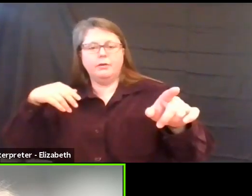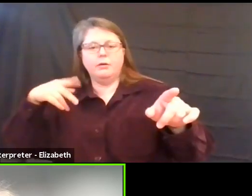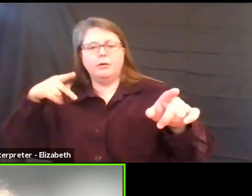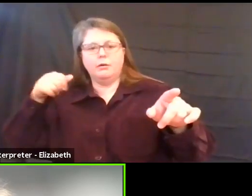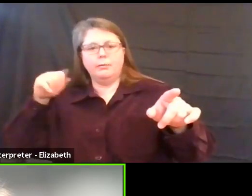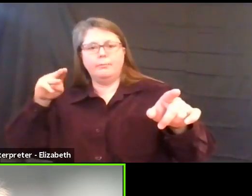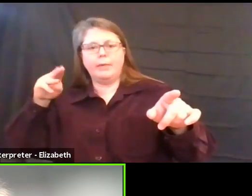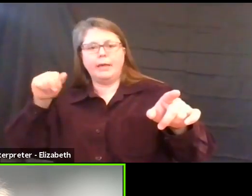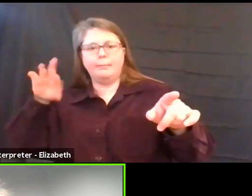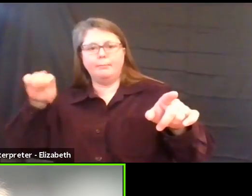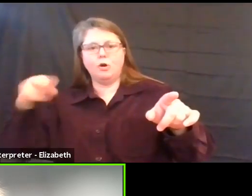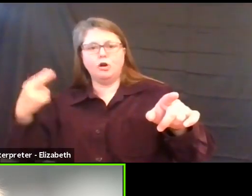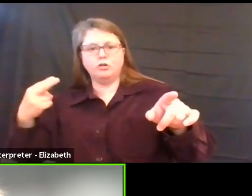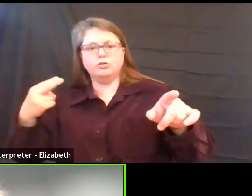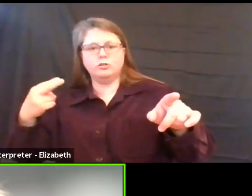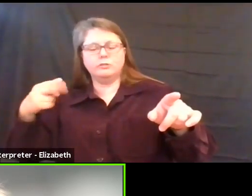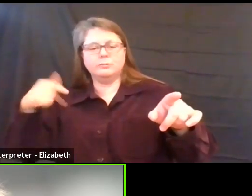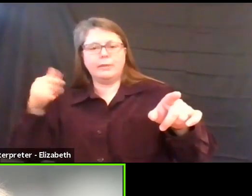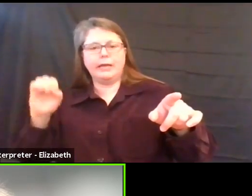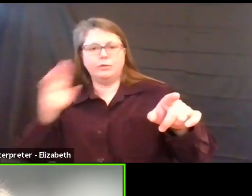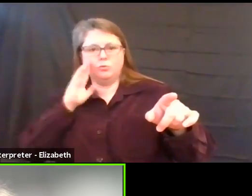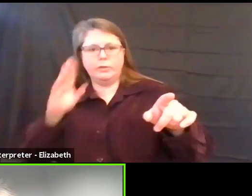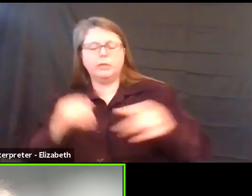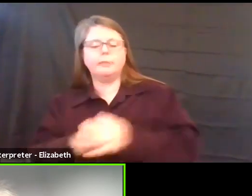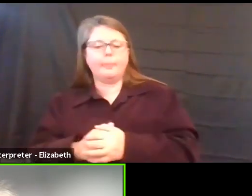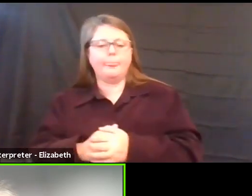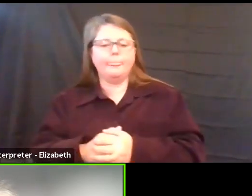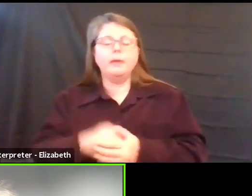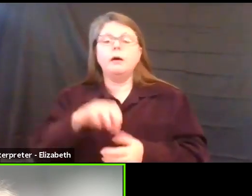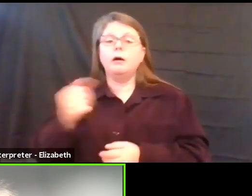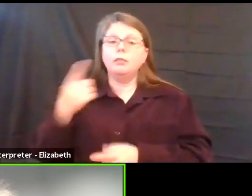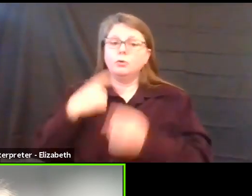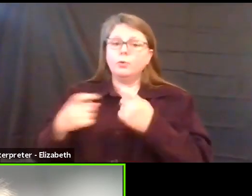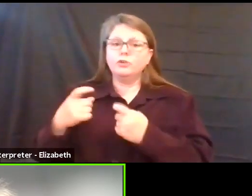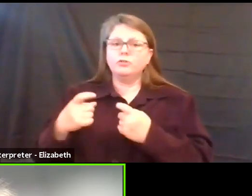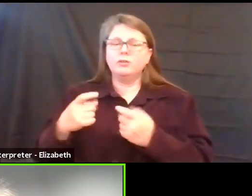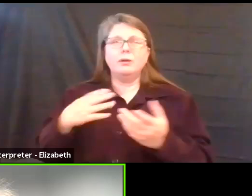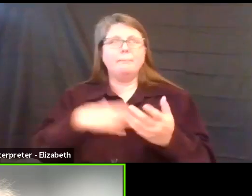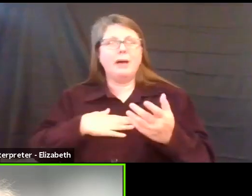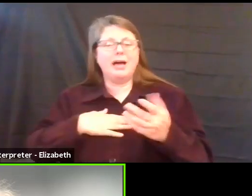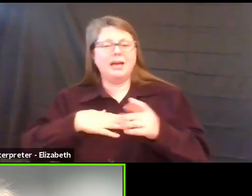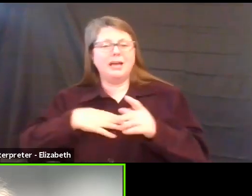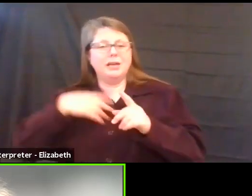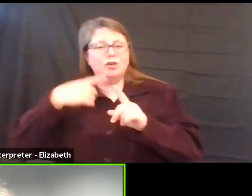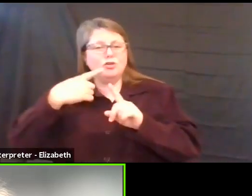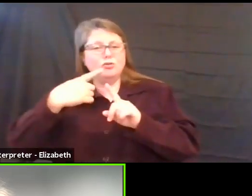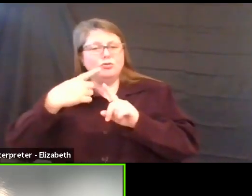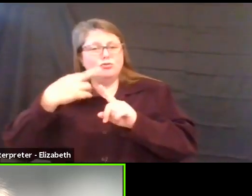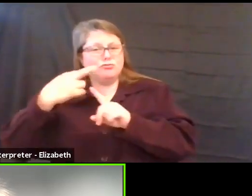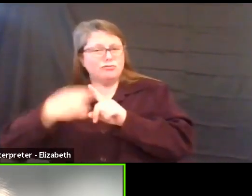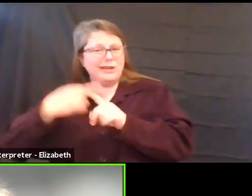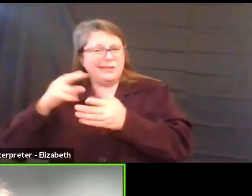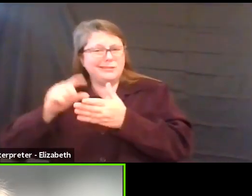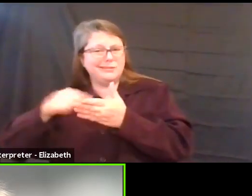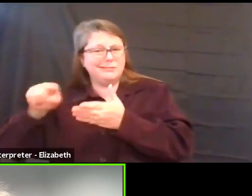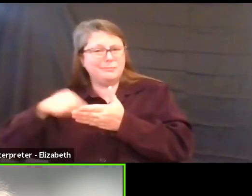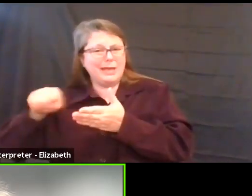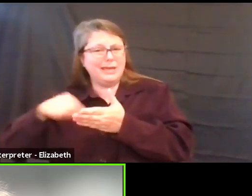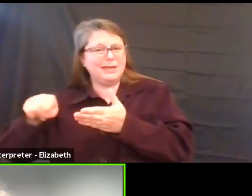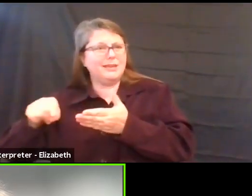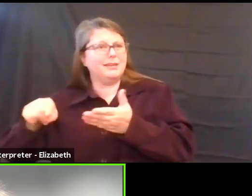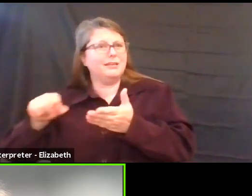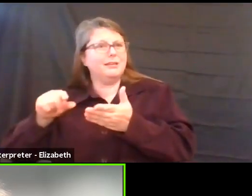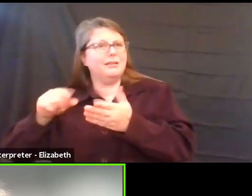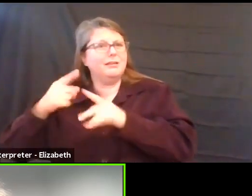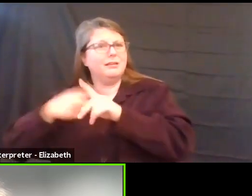rent? In my view, you were responsible for rent through September 8th. When the fire destroyed your home and your